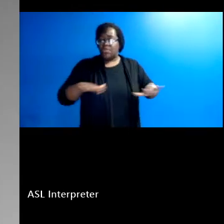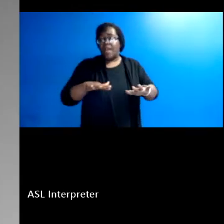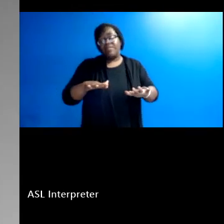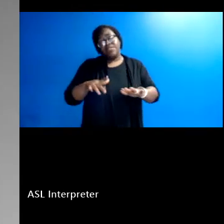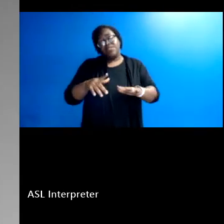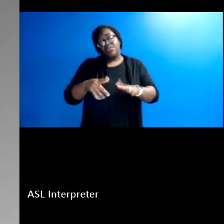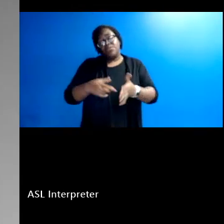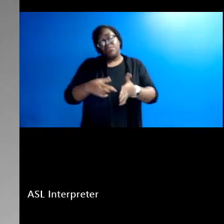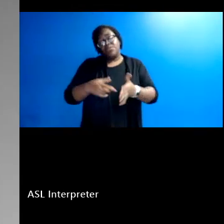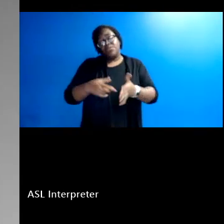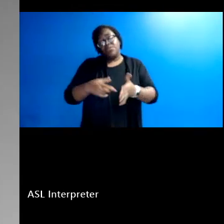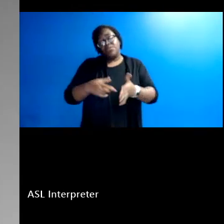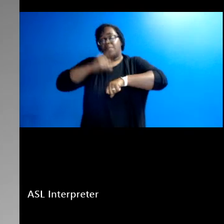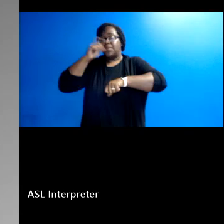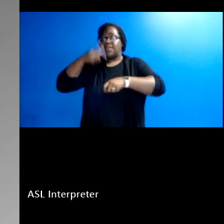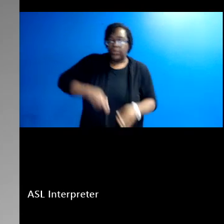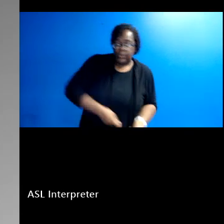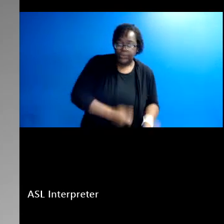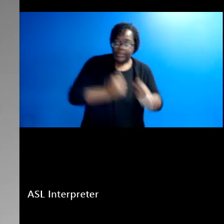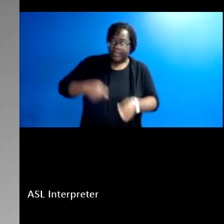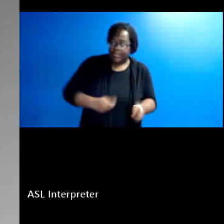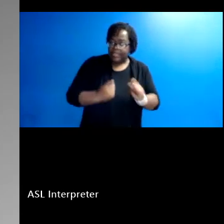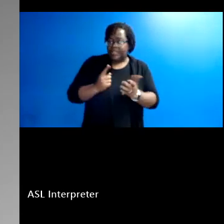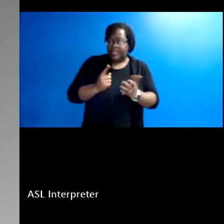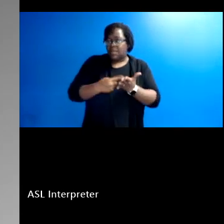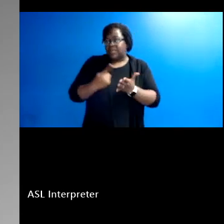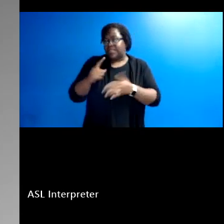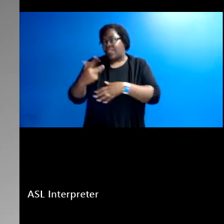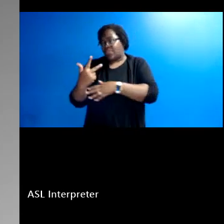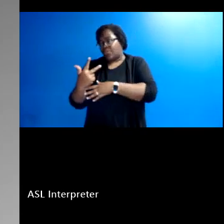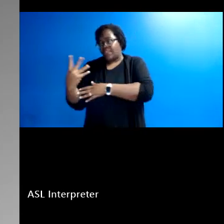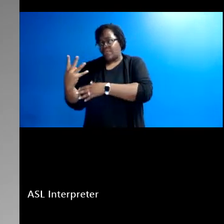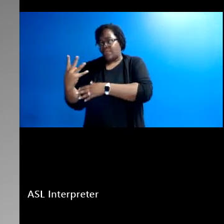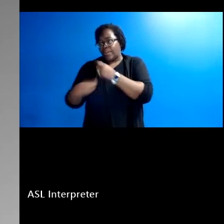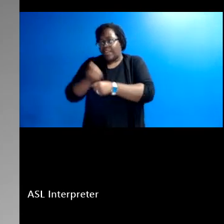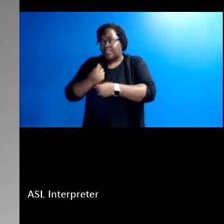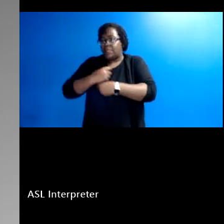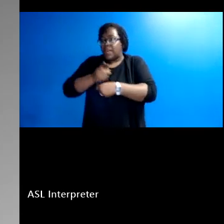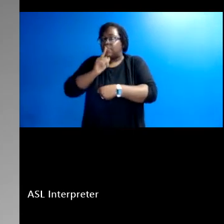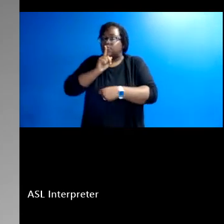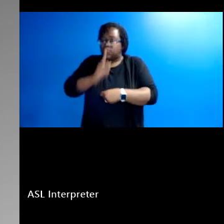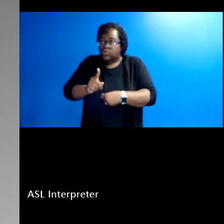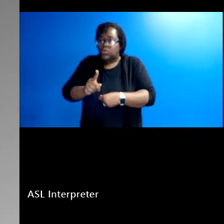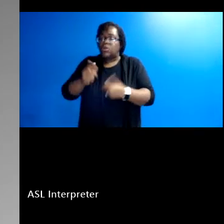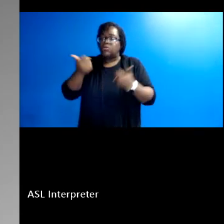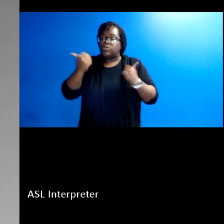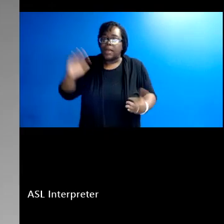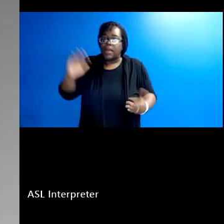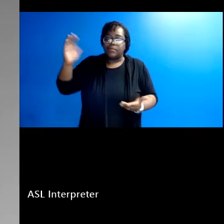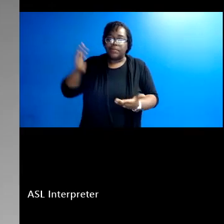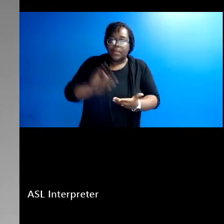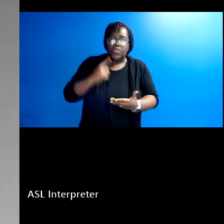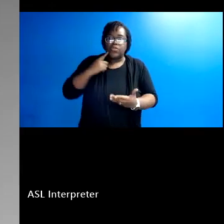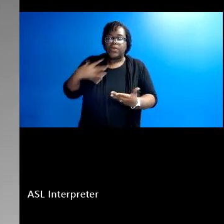take 3-4 years to deploy. So we looked at that as well to make sure we're buying down that risk as fast as we can for our customers. So we